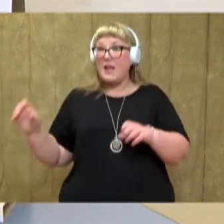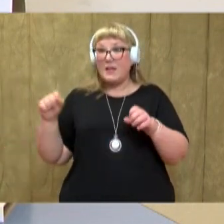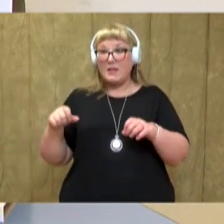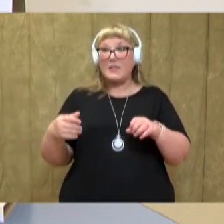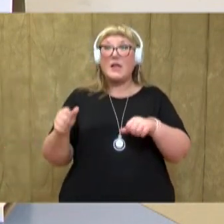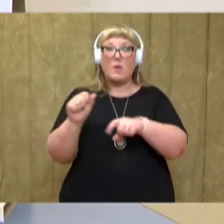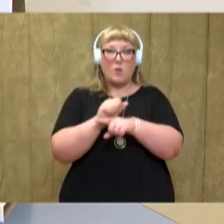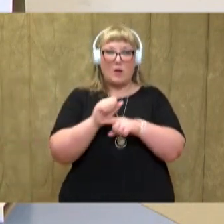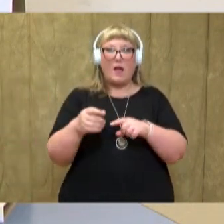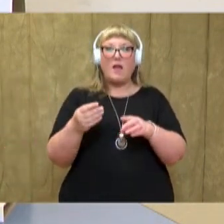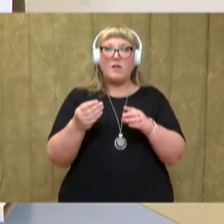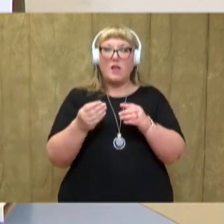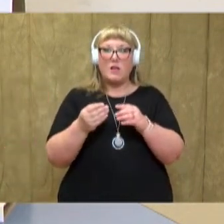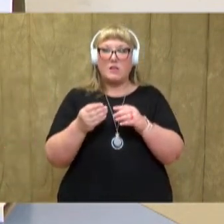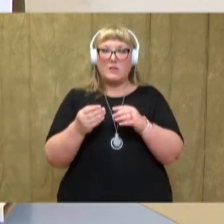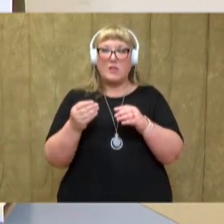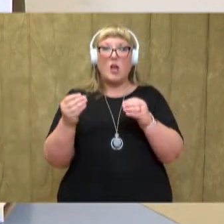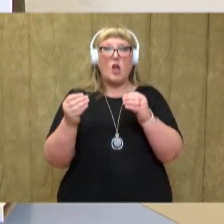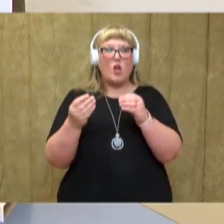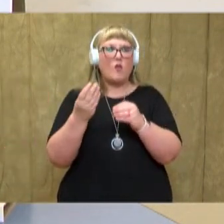a few more together.